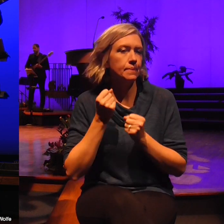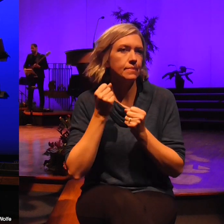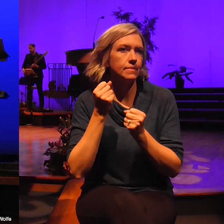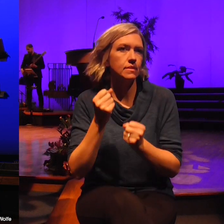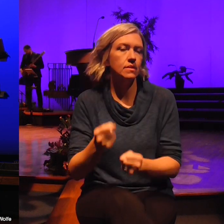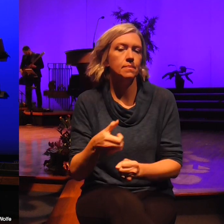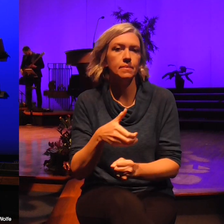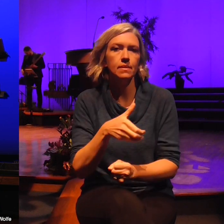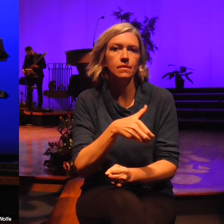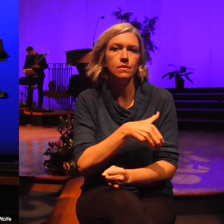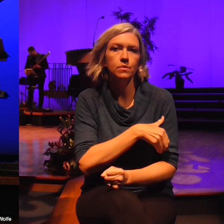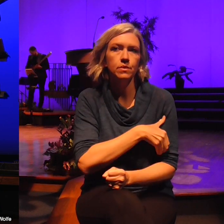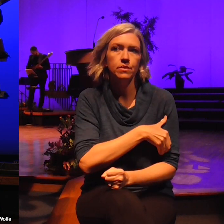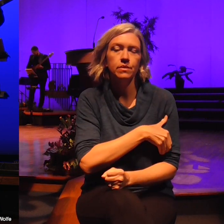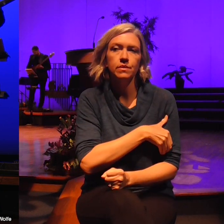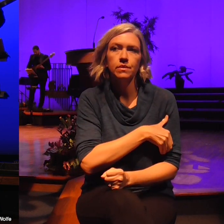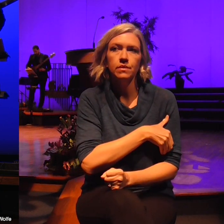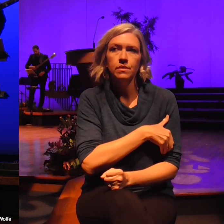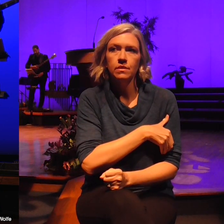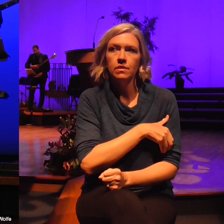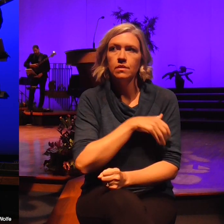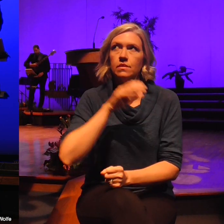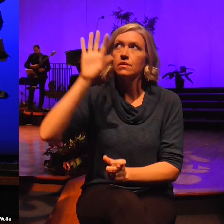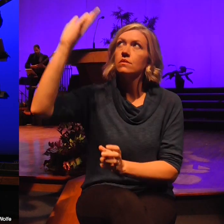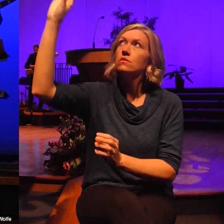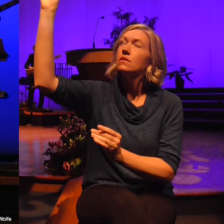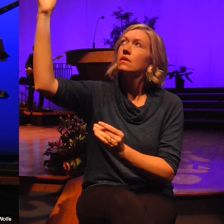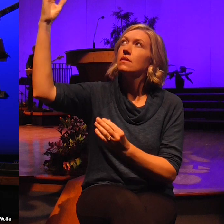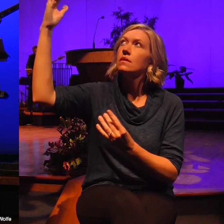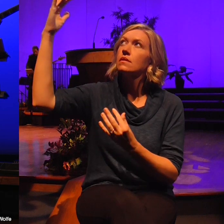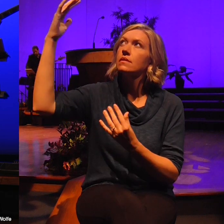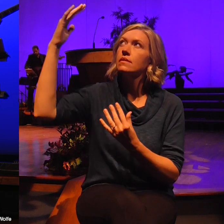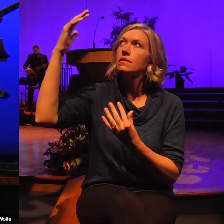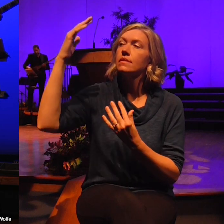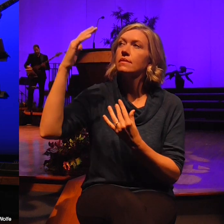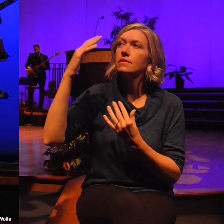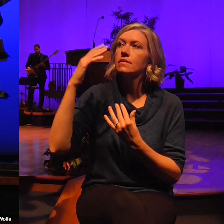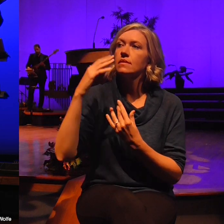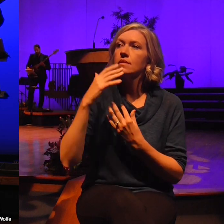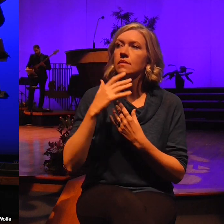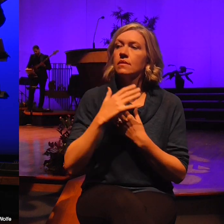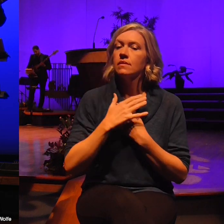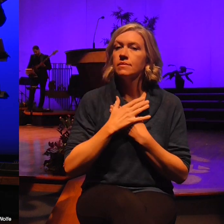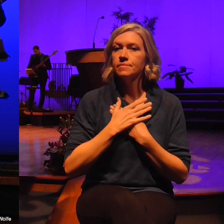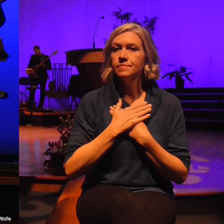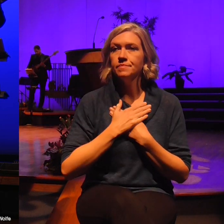the mighty power and the grace.